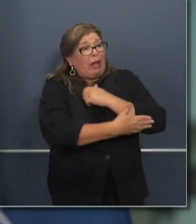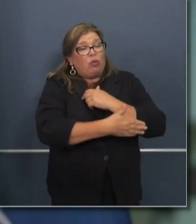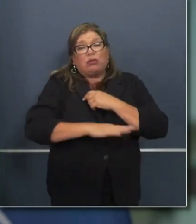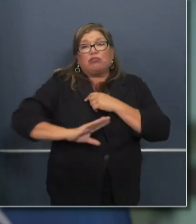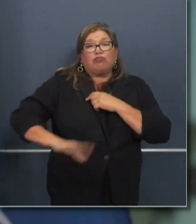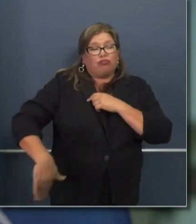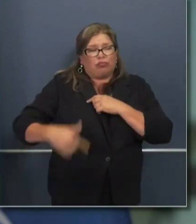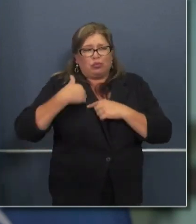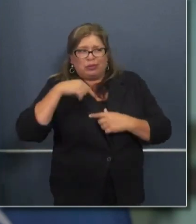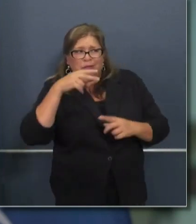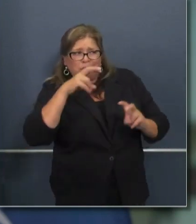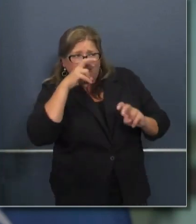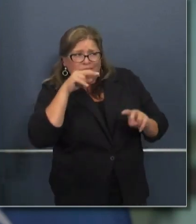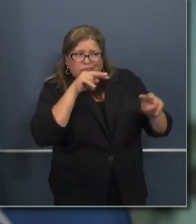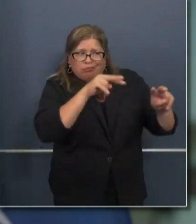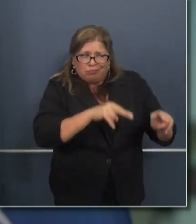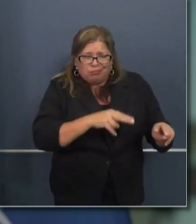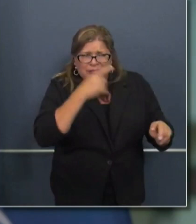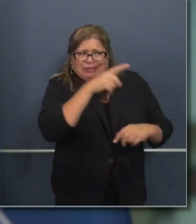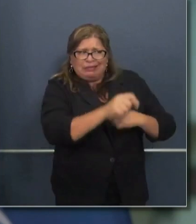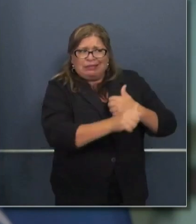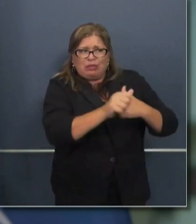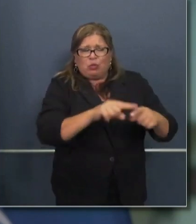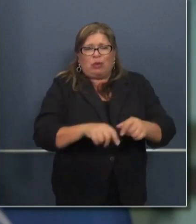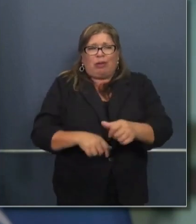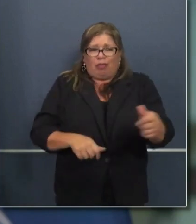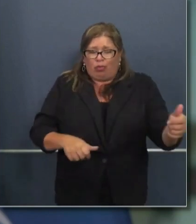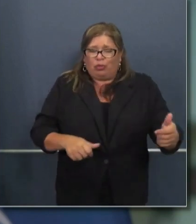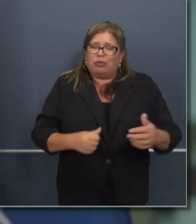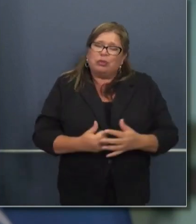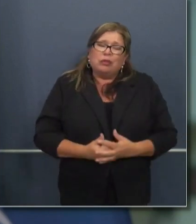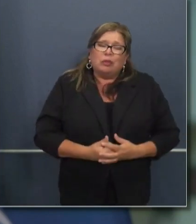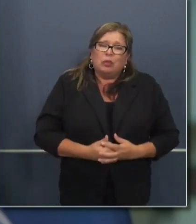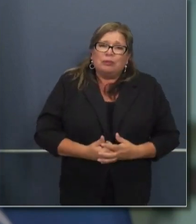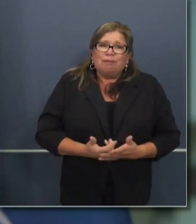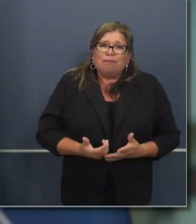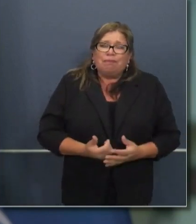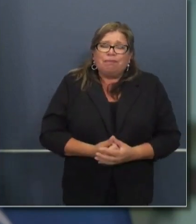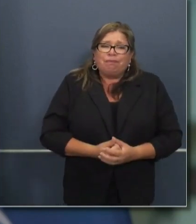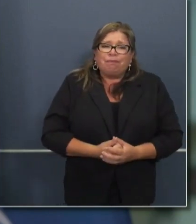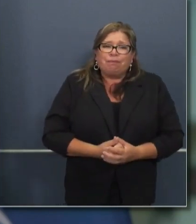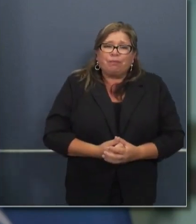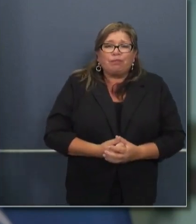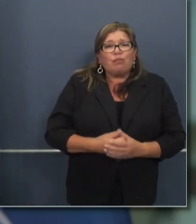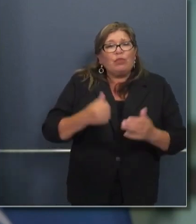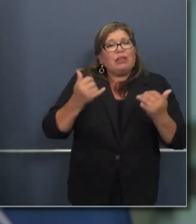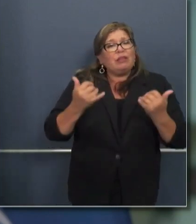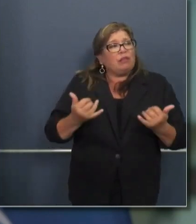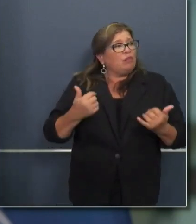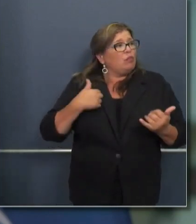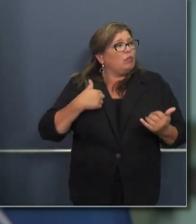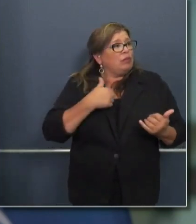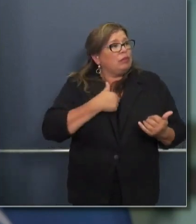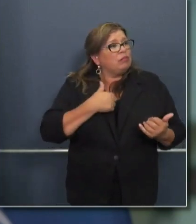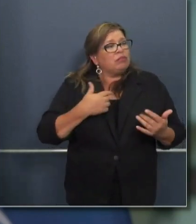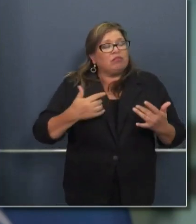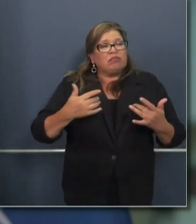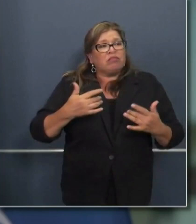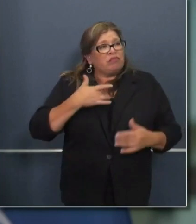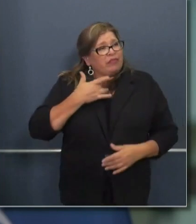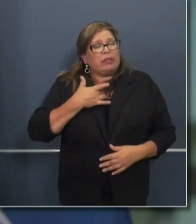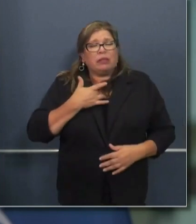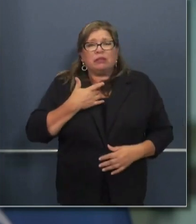people at risk. So we're in that band where I feel like we